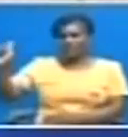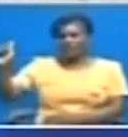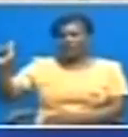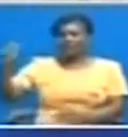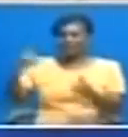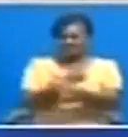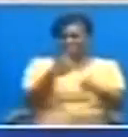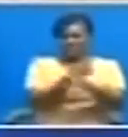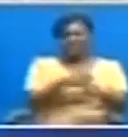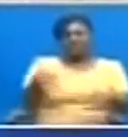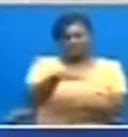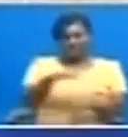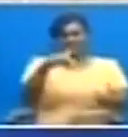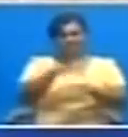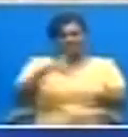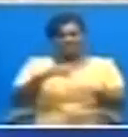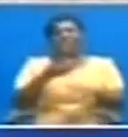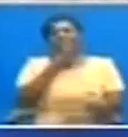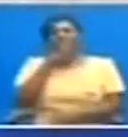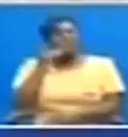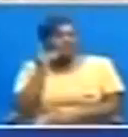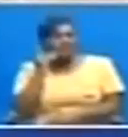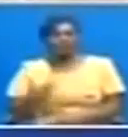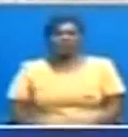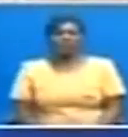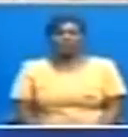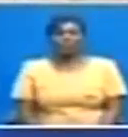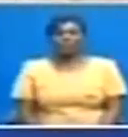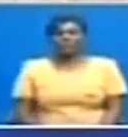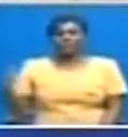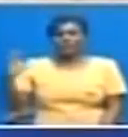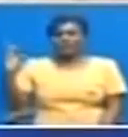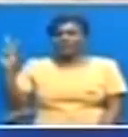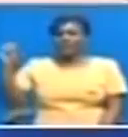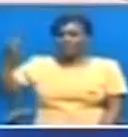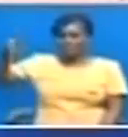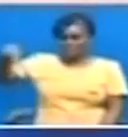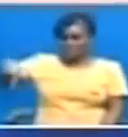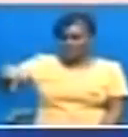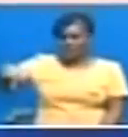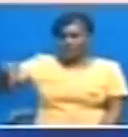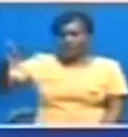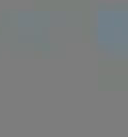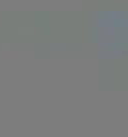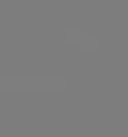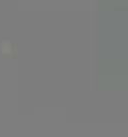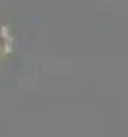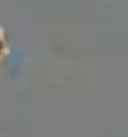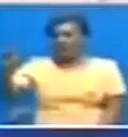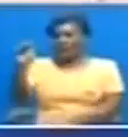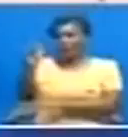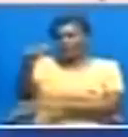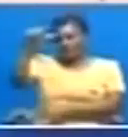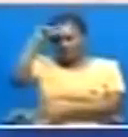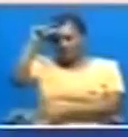Chepkobe, and Kanyarkwat village along the Turkwell Belt. Kacheliba Member of Parliament Mark Lomunokol has asked the government